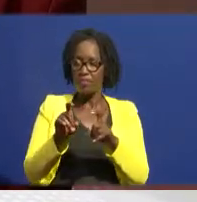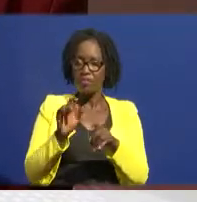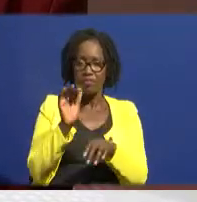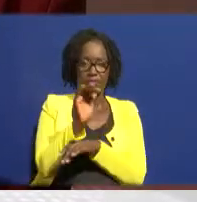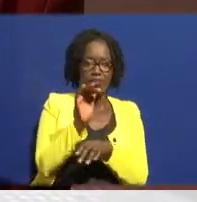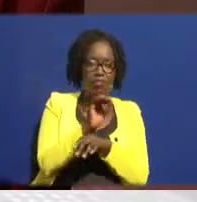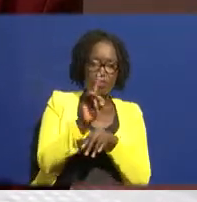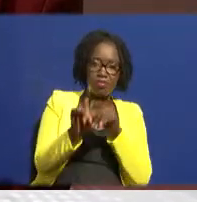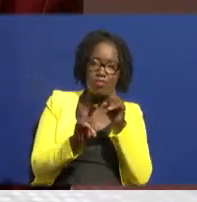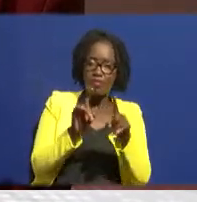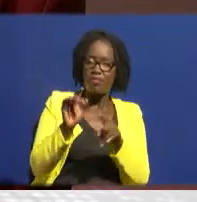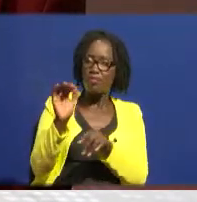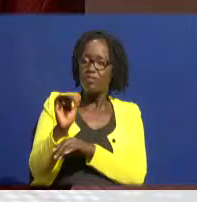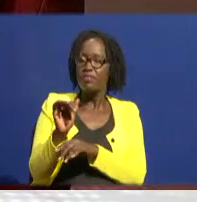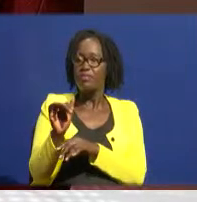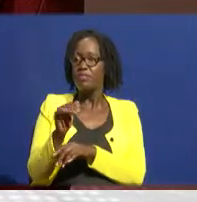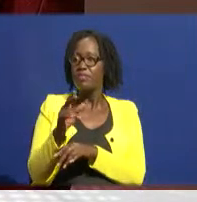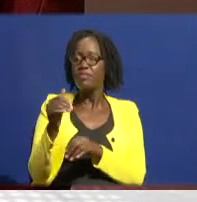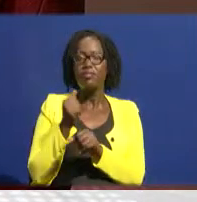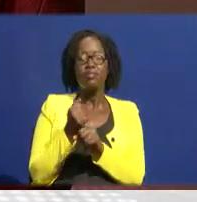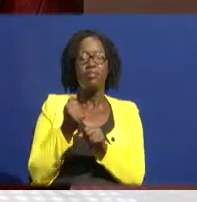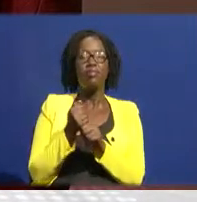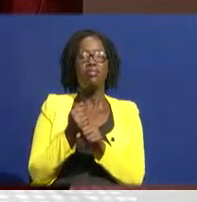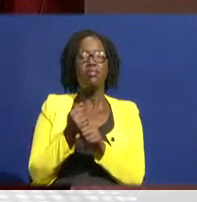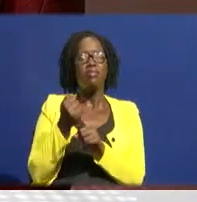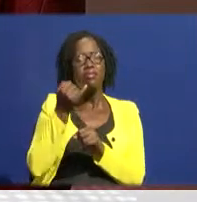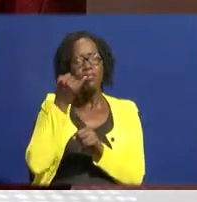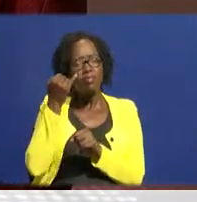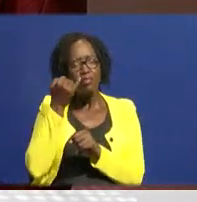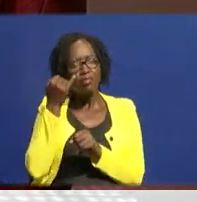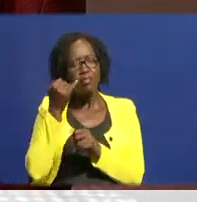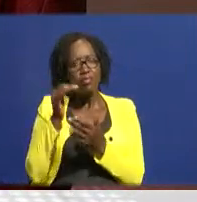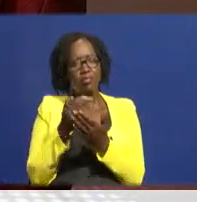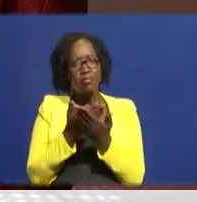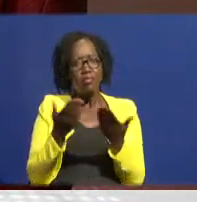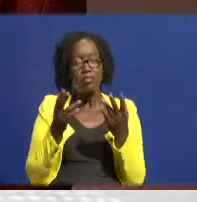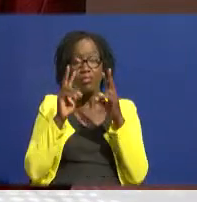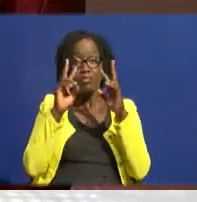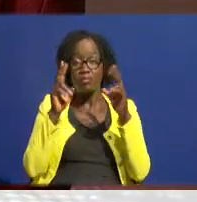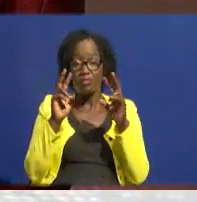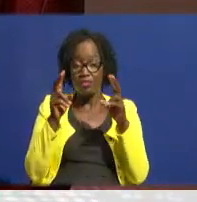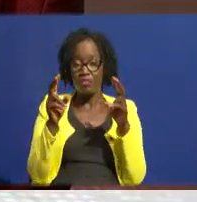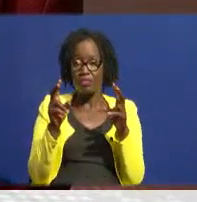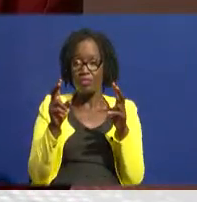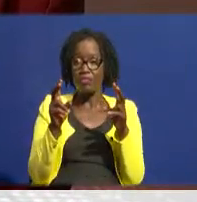all manner of questions, and we ask them, those who are dealing, are really addicted to some of these issues like